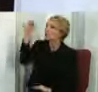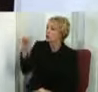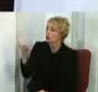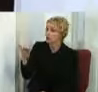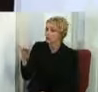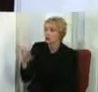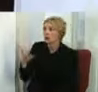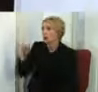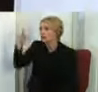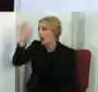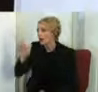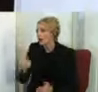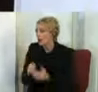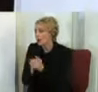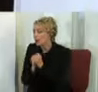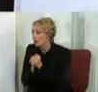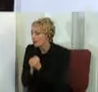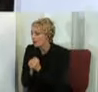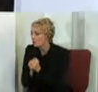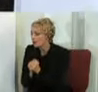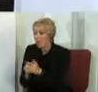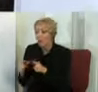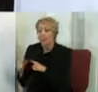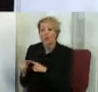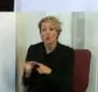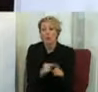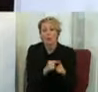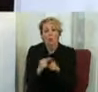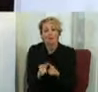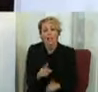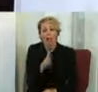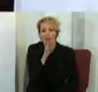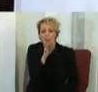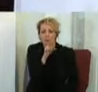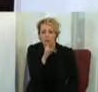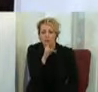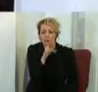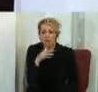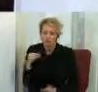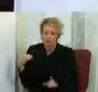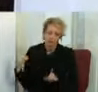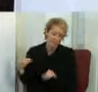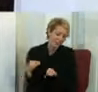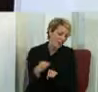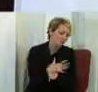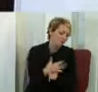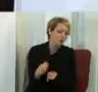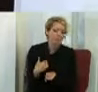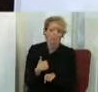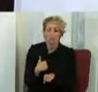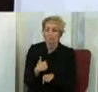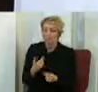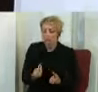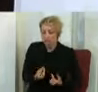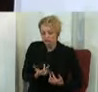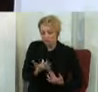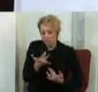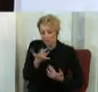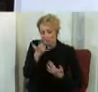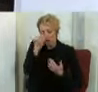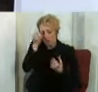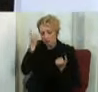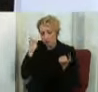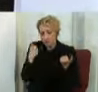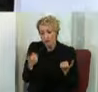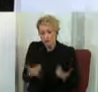with me, touch my lips, mold them into the words that need to be spoken this day. And may the words that come from my mouth and the meditations on each